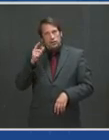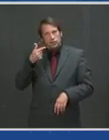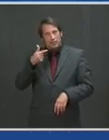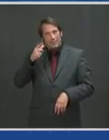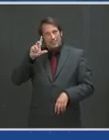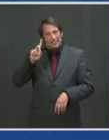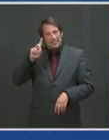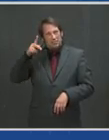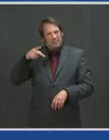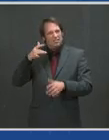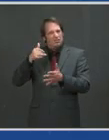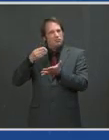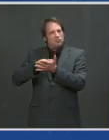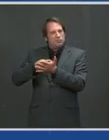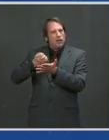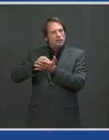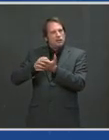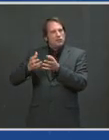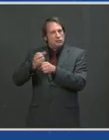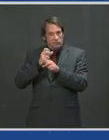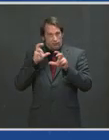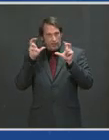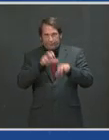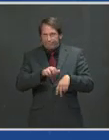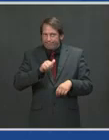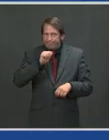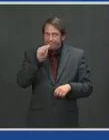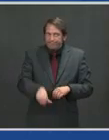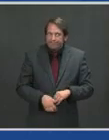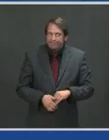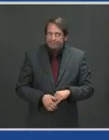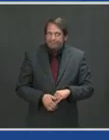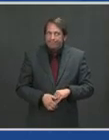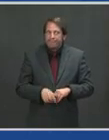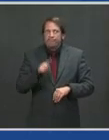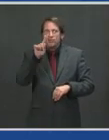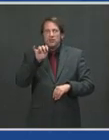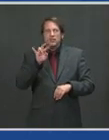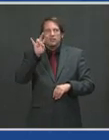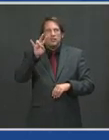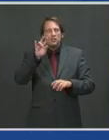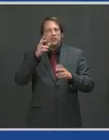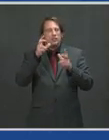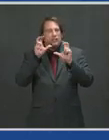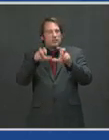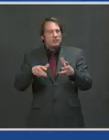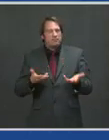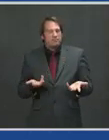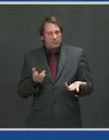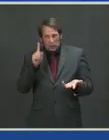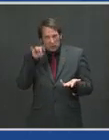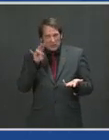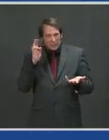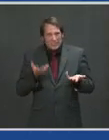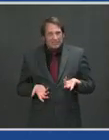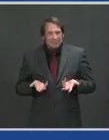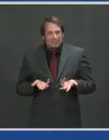infrastructure. Now it's about 0.7%. When we were investing it, we were the leader in the